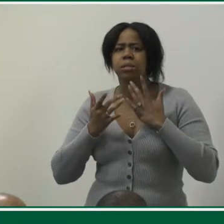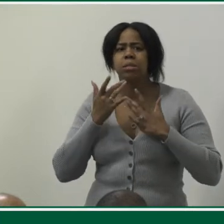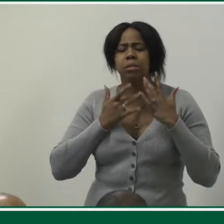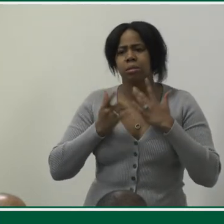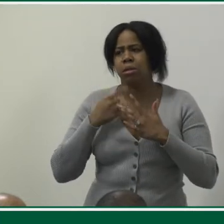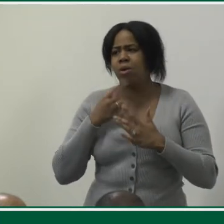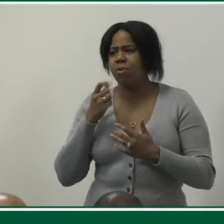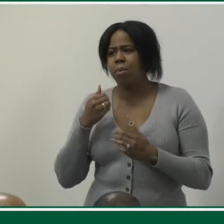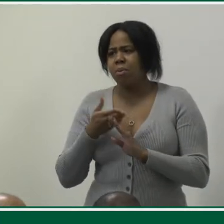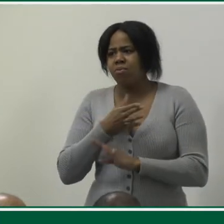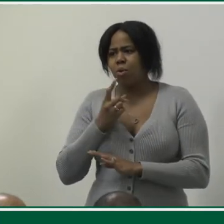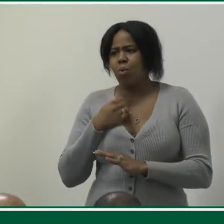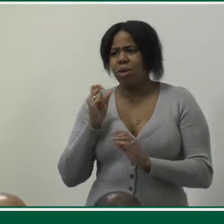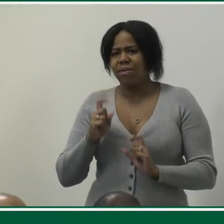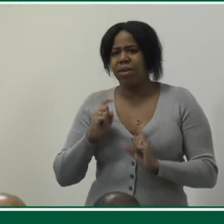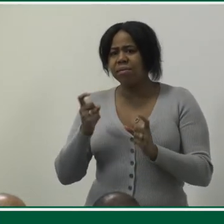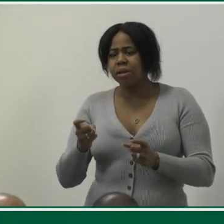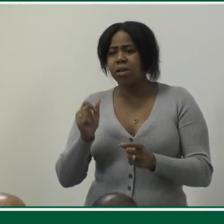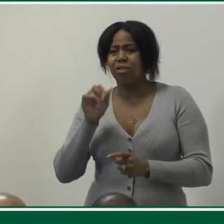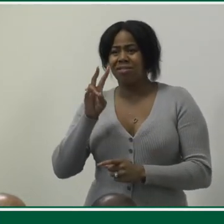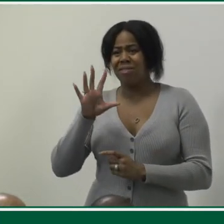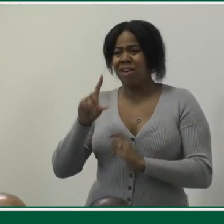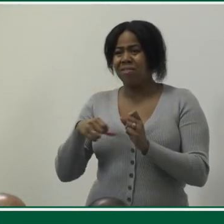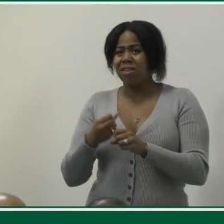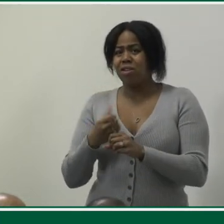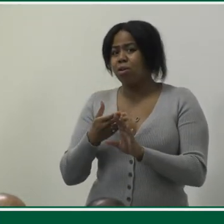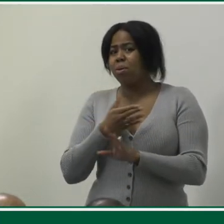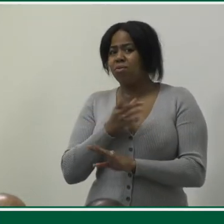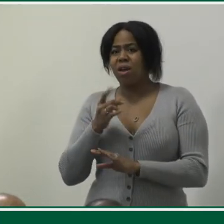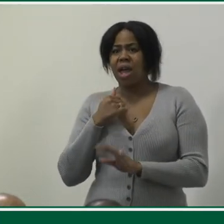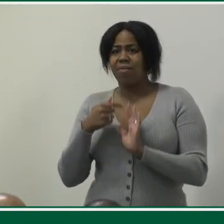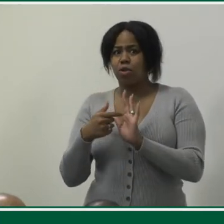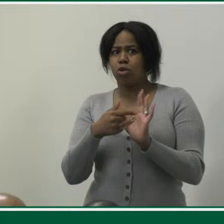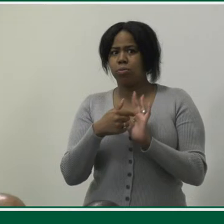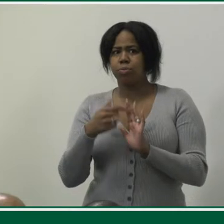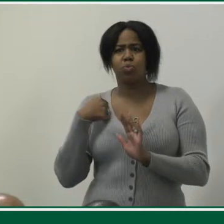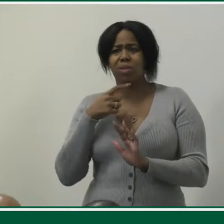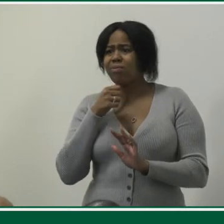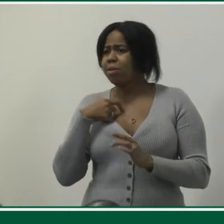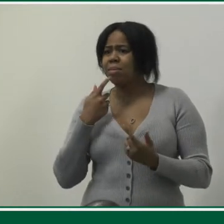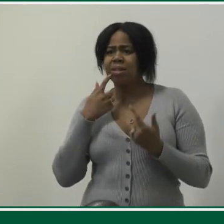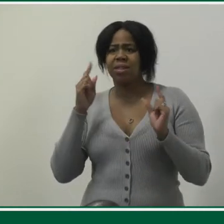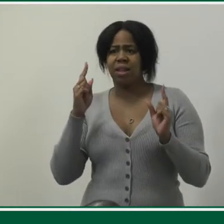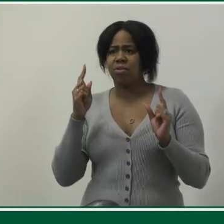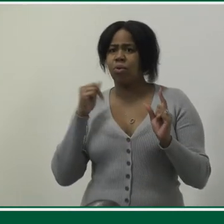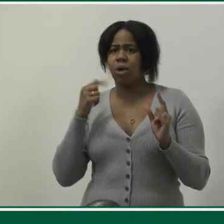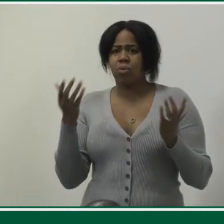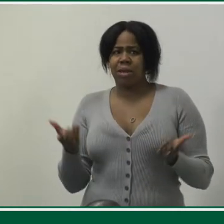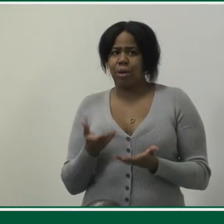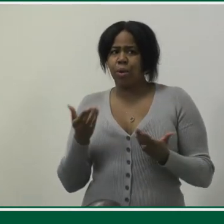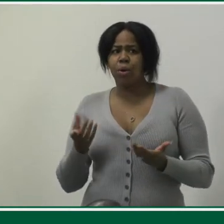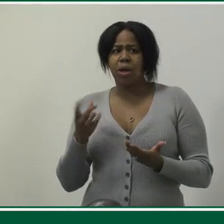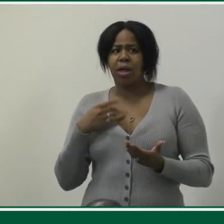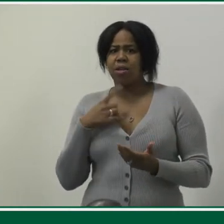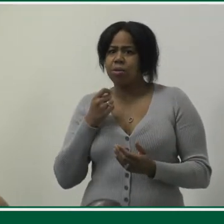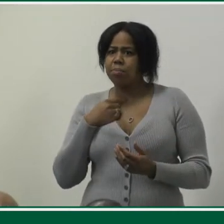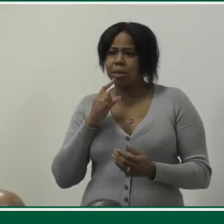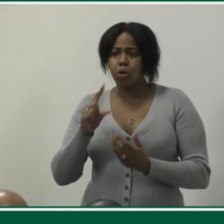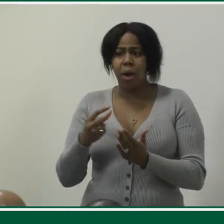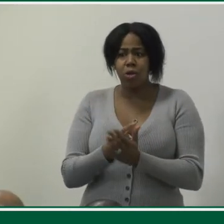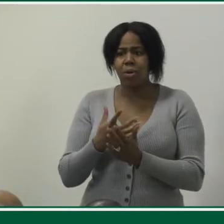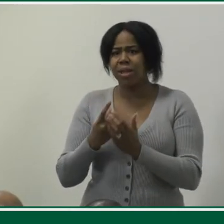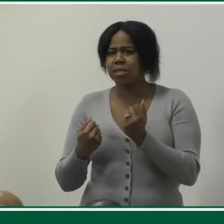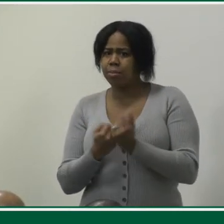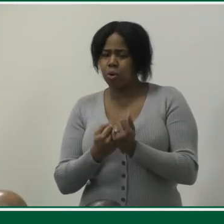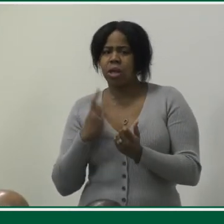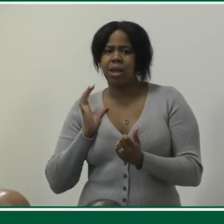them. Our 75-year history has shown that we have not been as successful as we should be in graduating and supporting Black students.